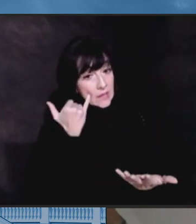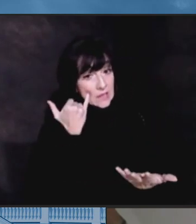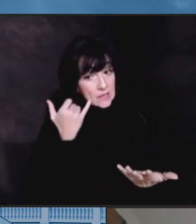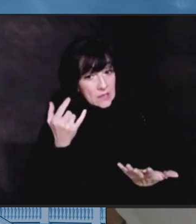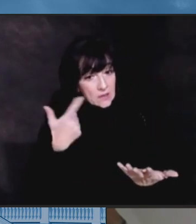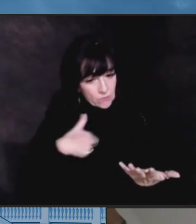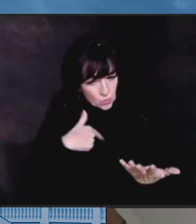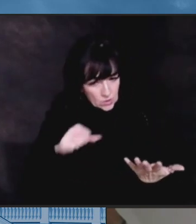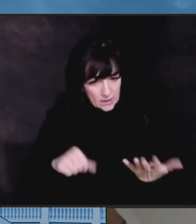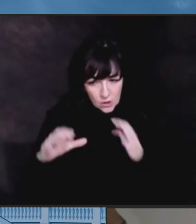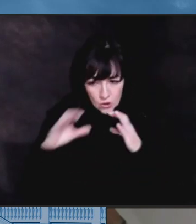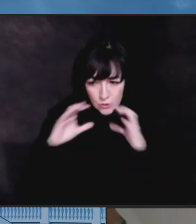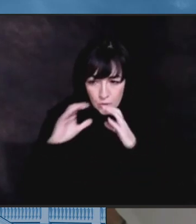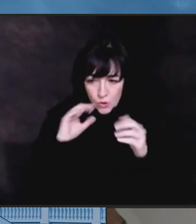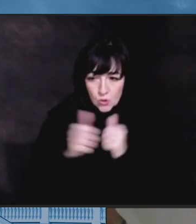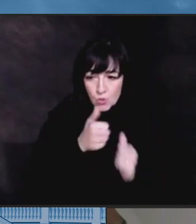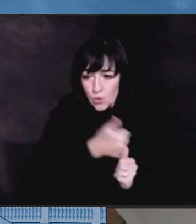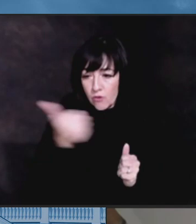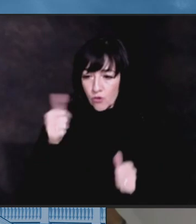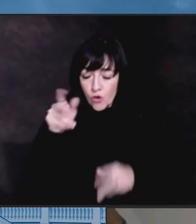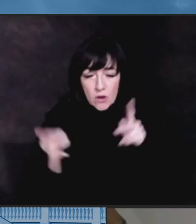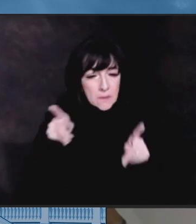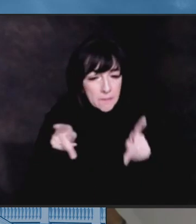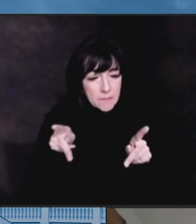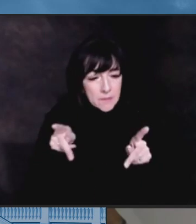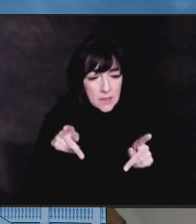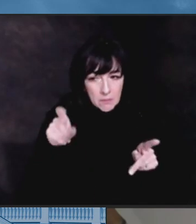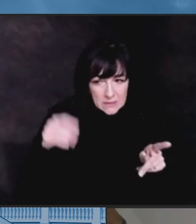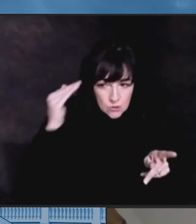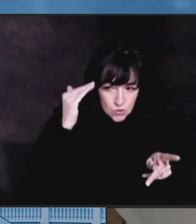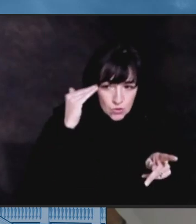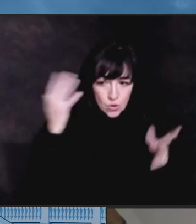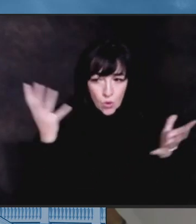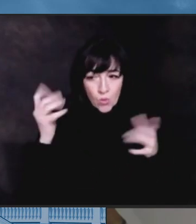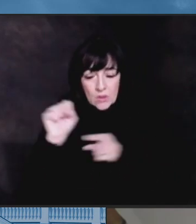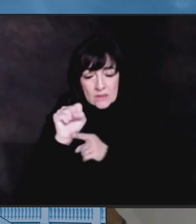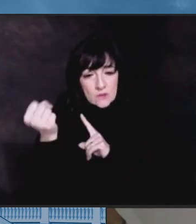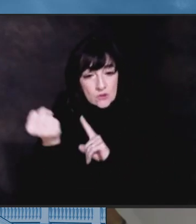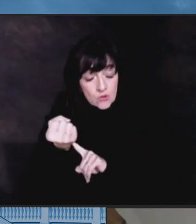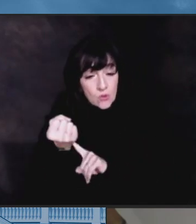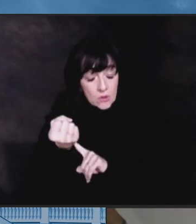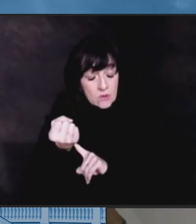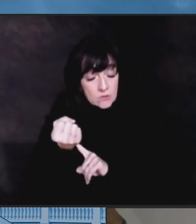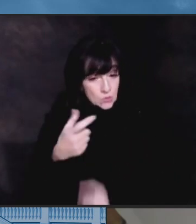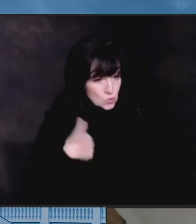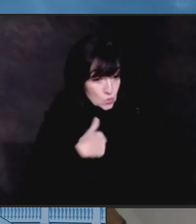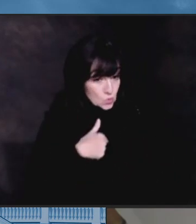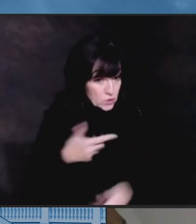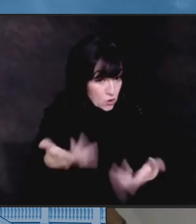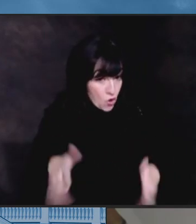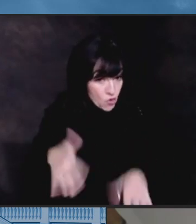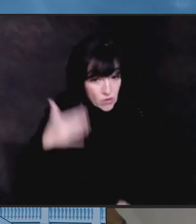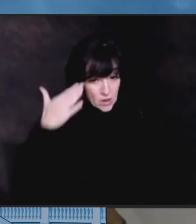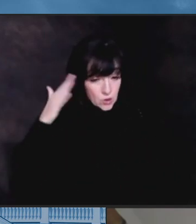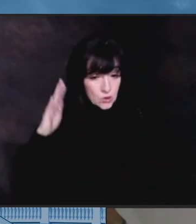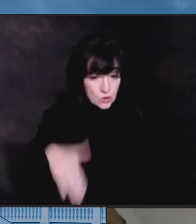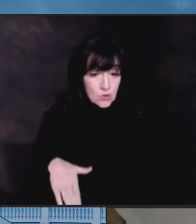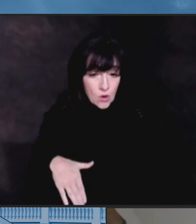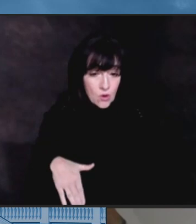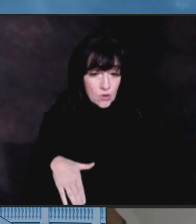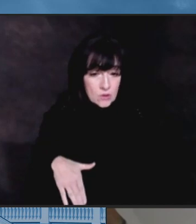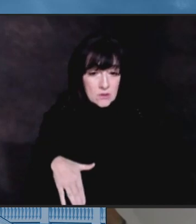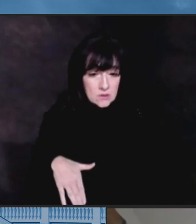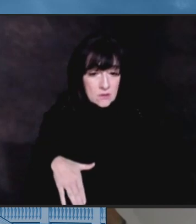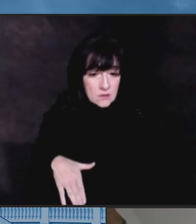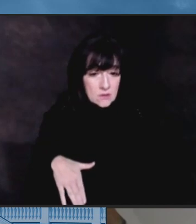needs to know the conditions in schools and those environments. What we do know is that it's much more difficult for the